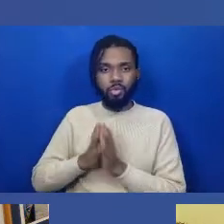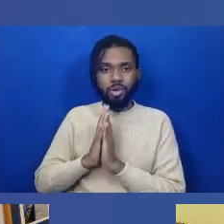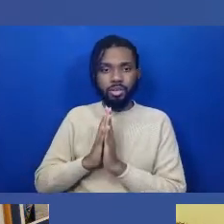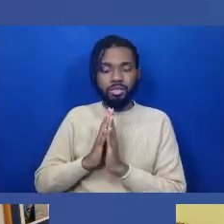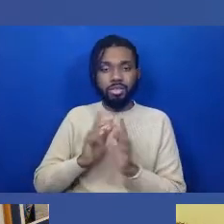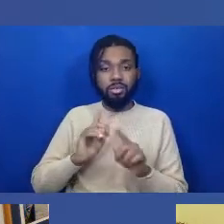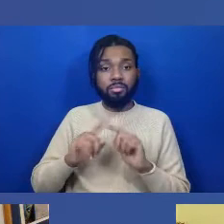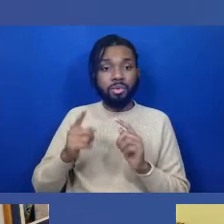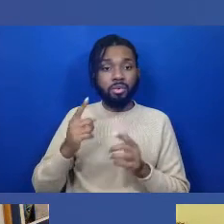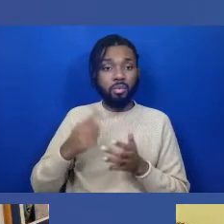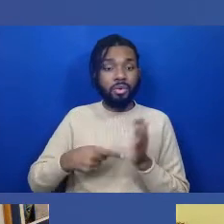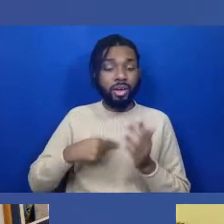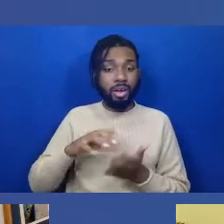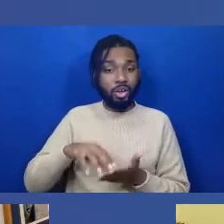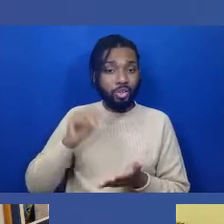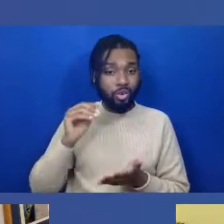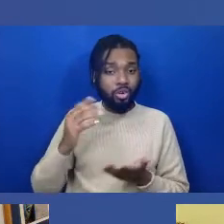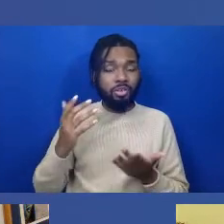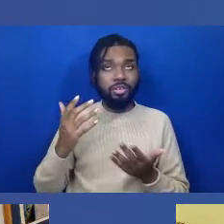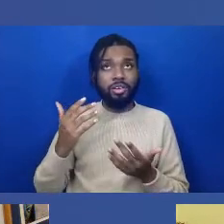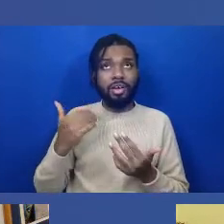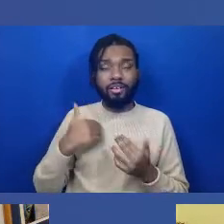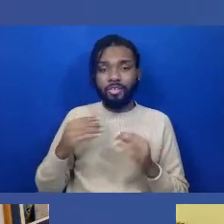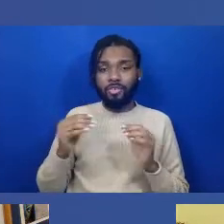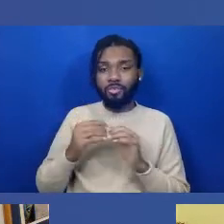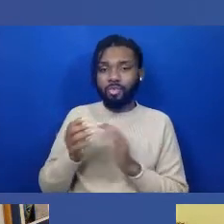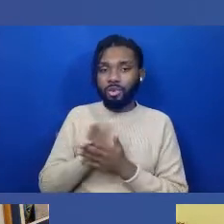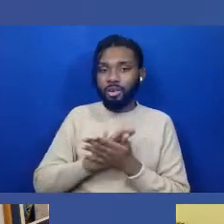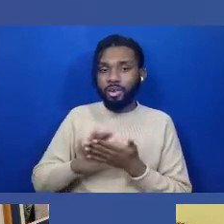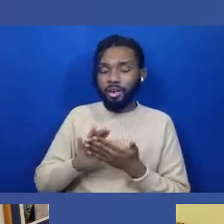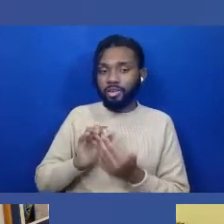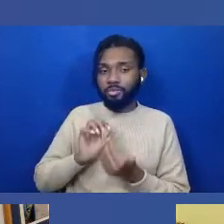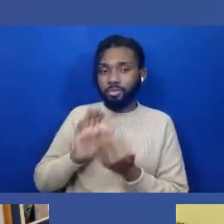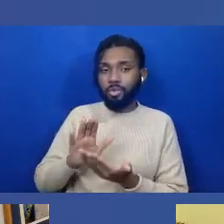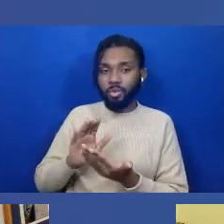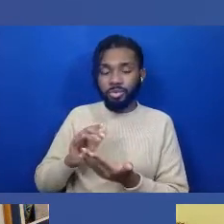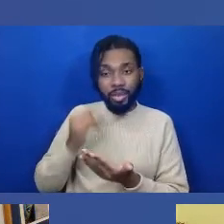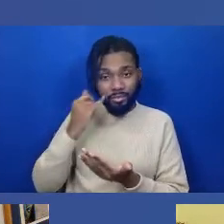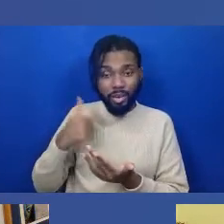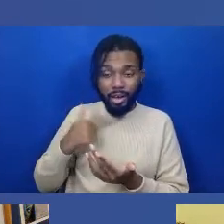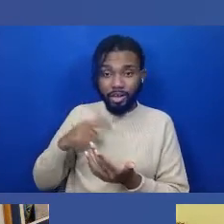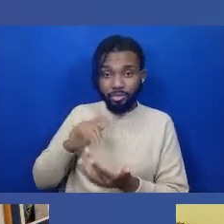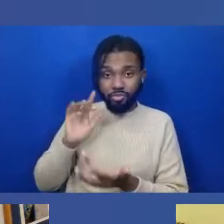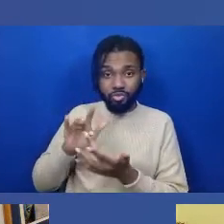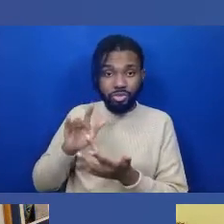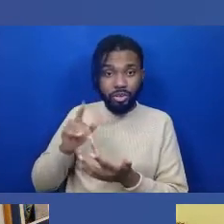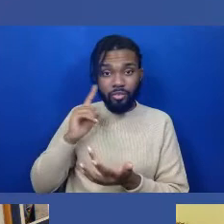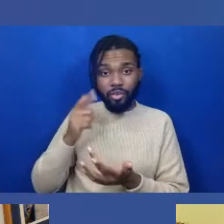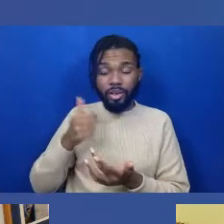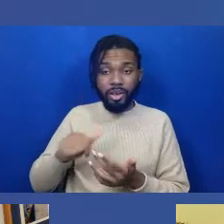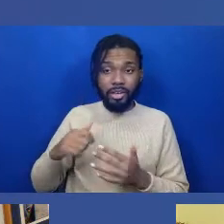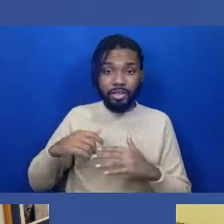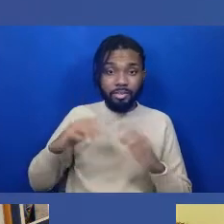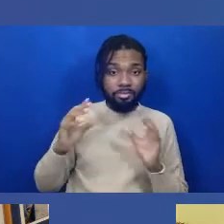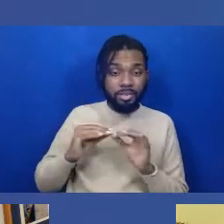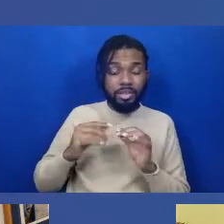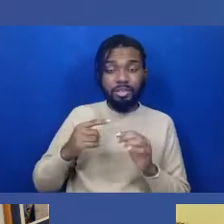lot kinder way, and how I would want to be treated if I were reaching, having to reach out for cold meetings, is to